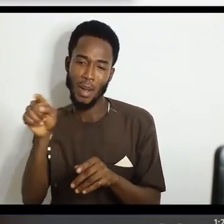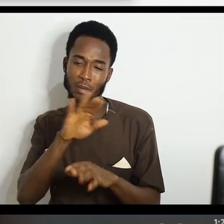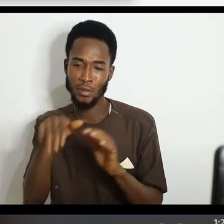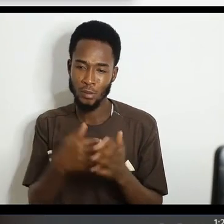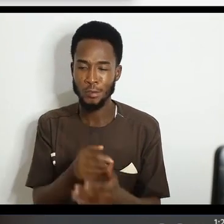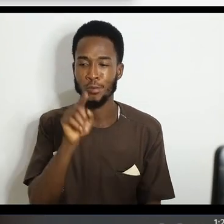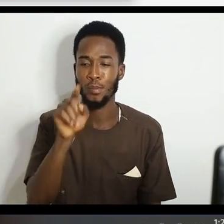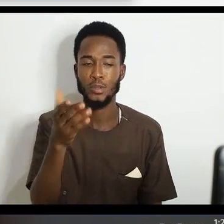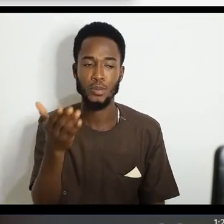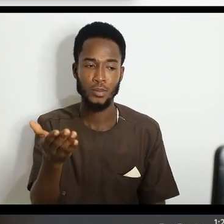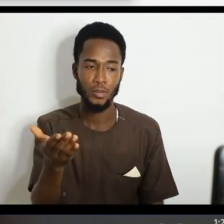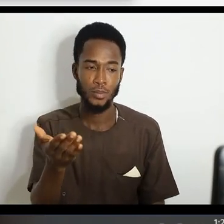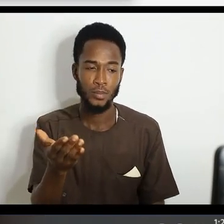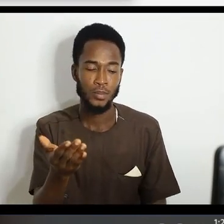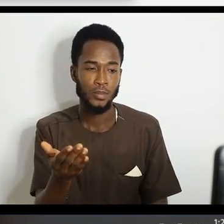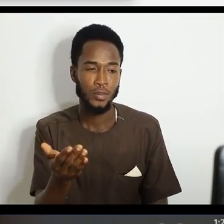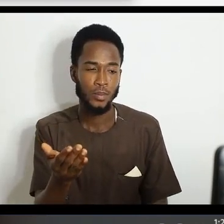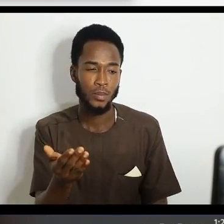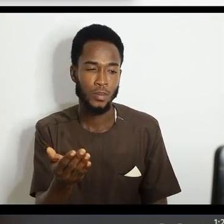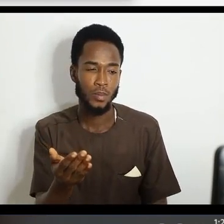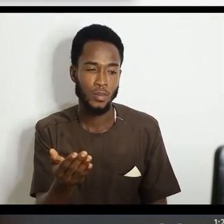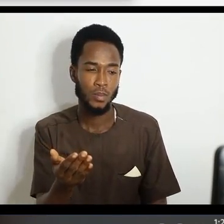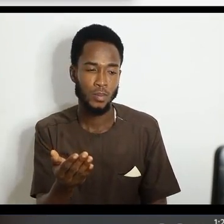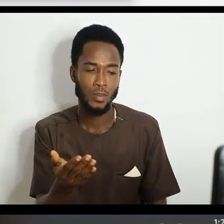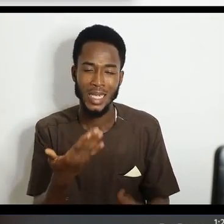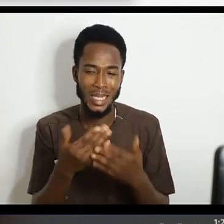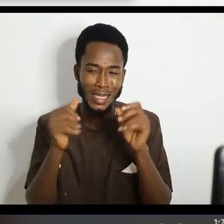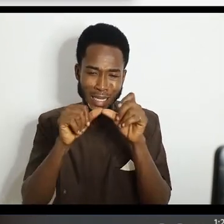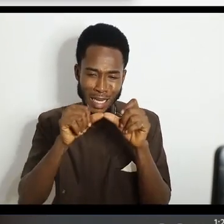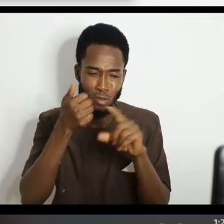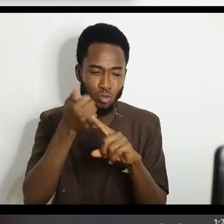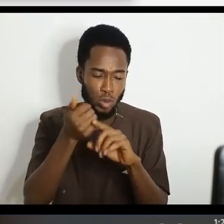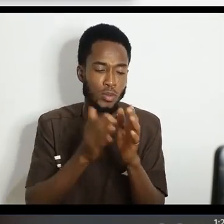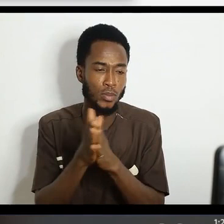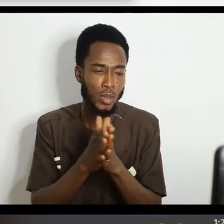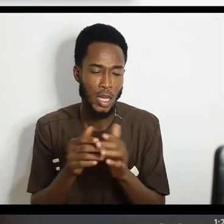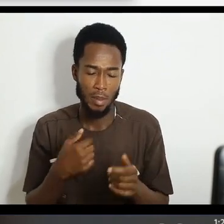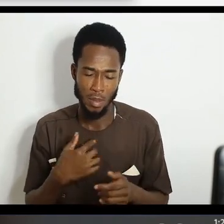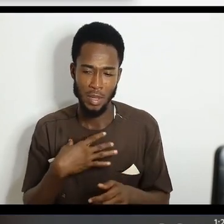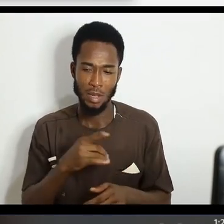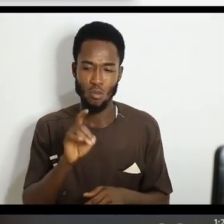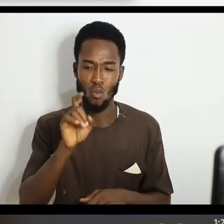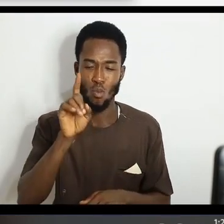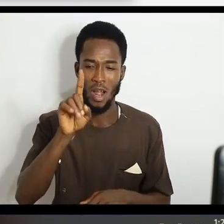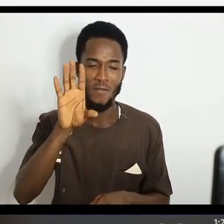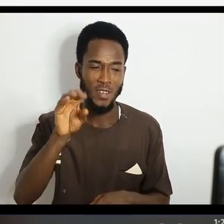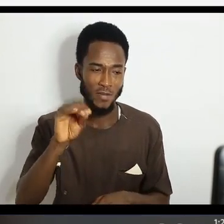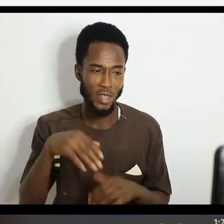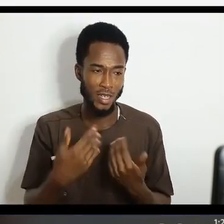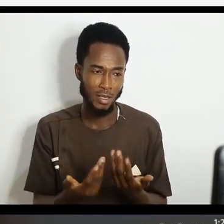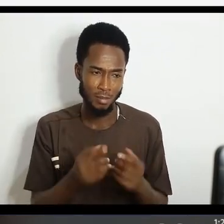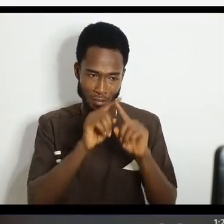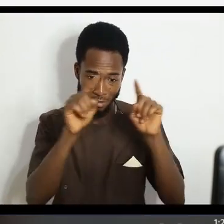it, you come to the width, you select the size that you want. I want 1 pt, select it, I click